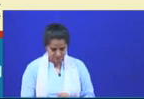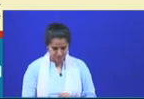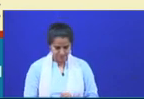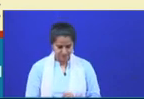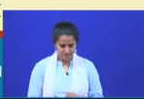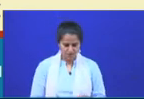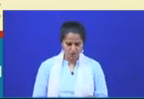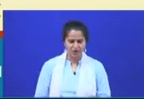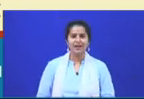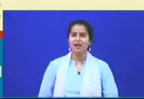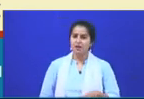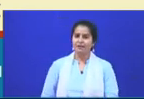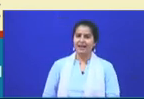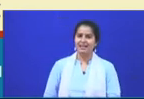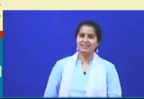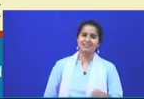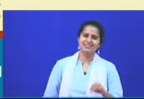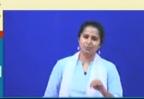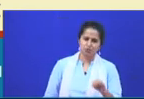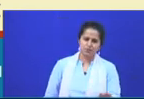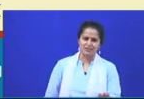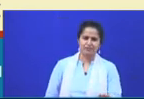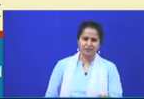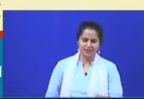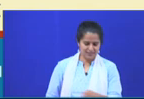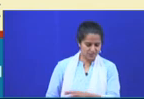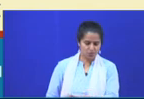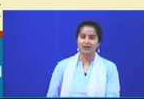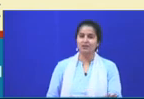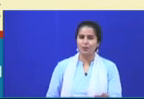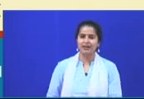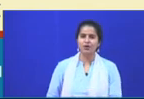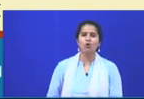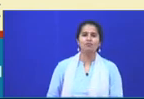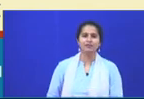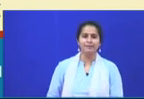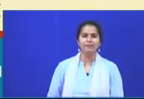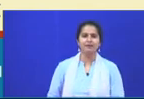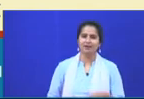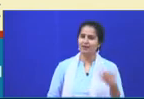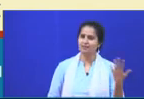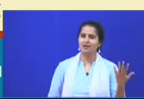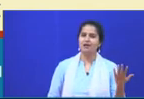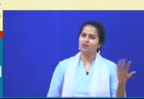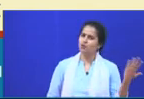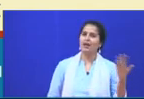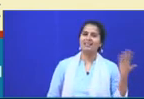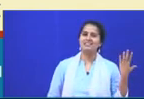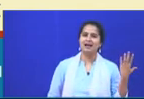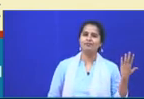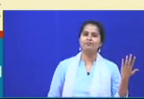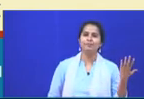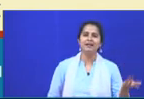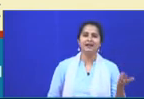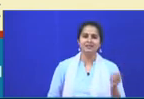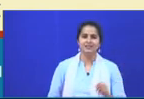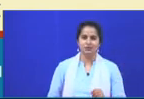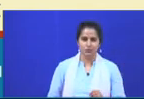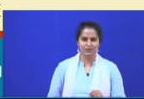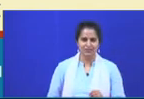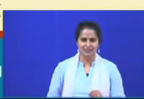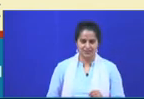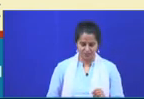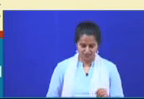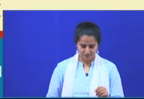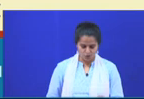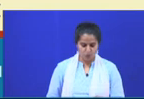upaveshayati. Alright, but like I said, these are more specific cases, so I'll quickly go over them and you will at least have a familiarity